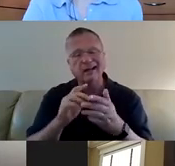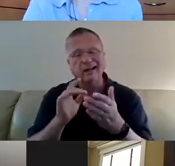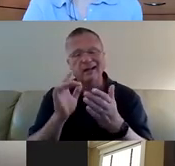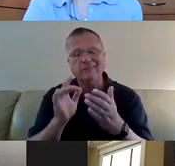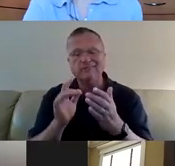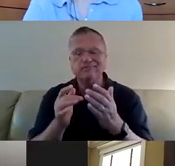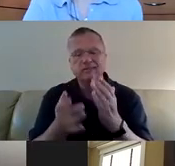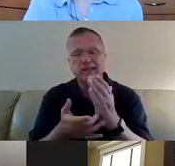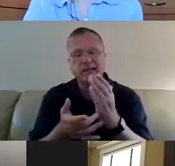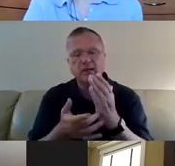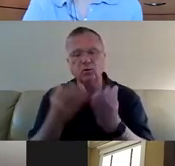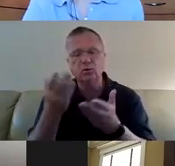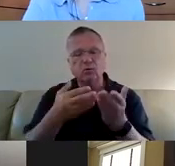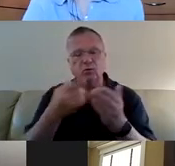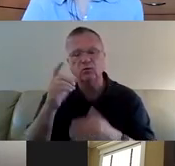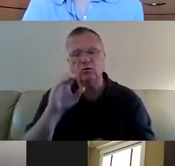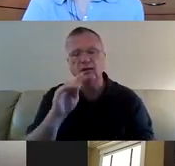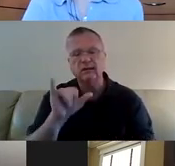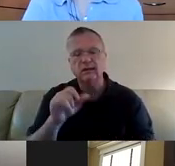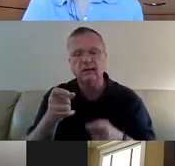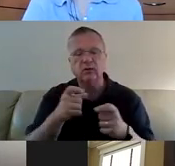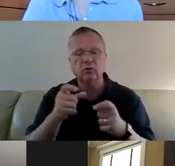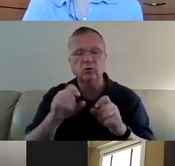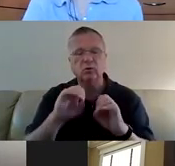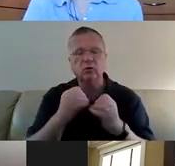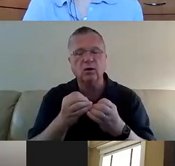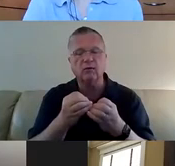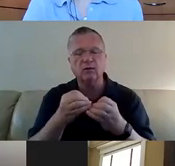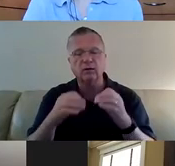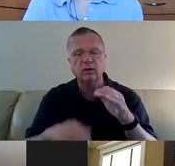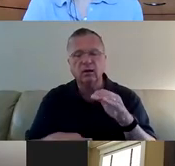city controller's office at a cost not to exceed